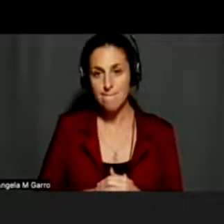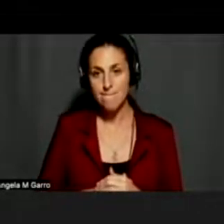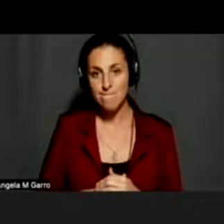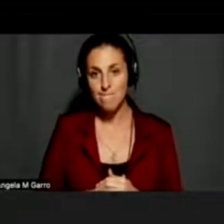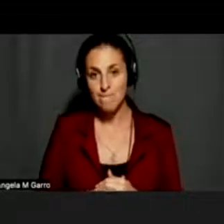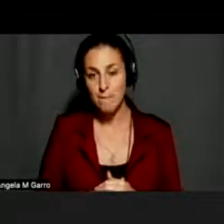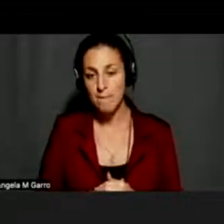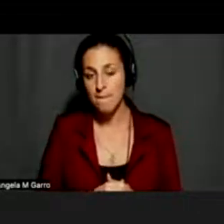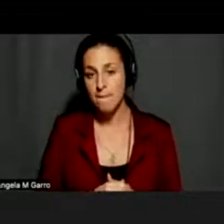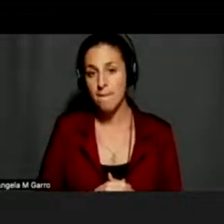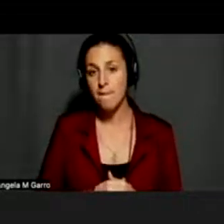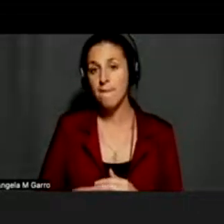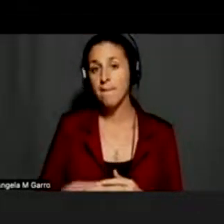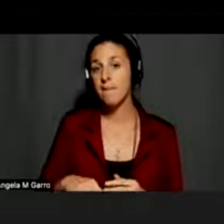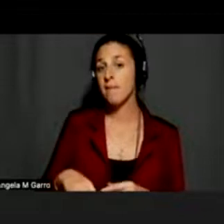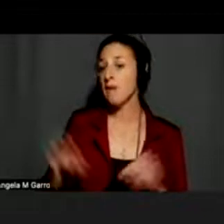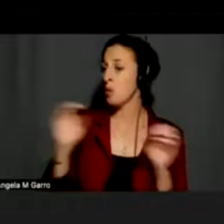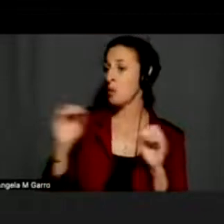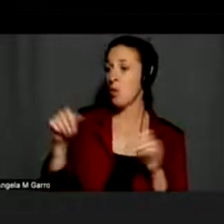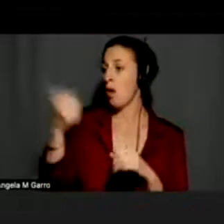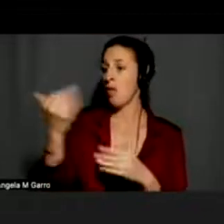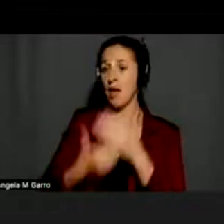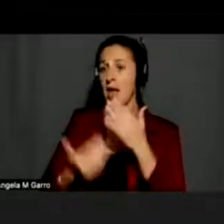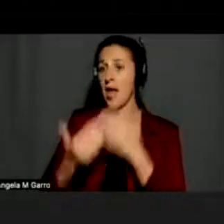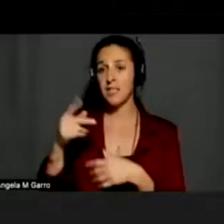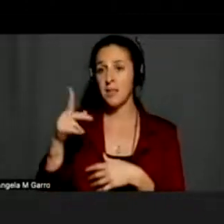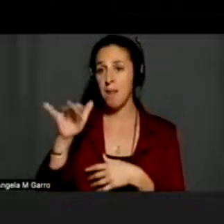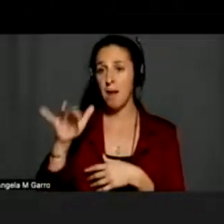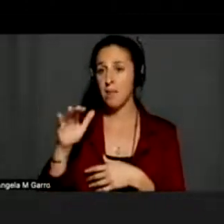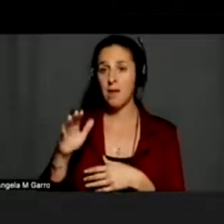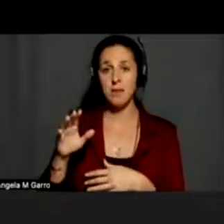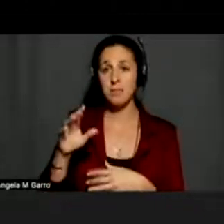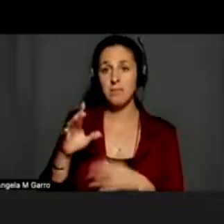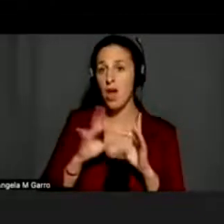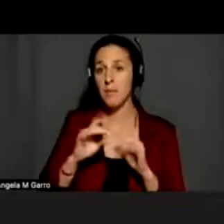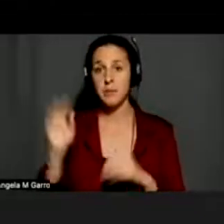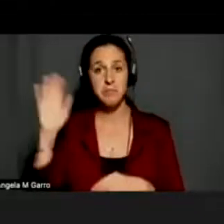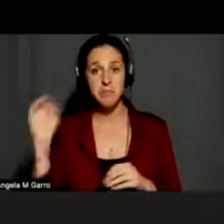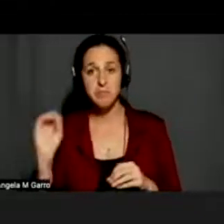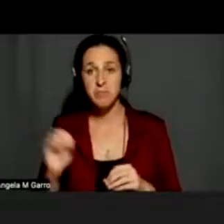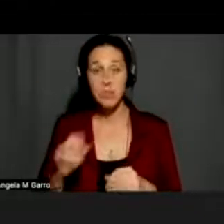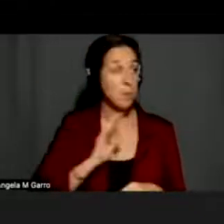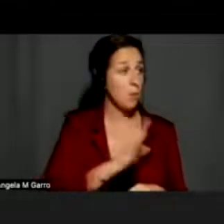Okay, President Proctor, we have no other hands for public comment. Thank you. Do we have any board comments?